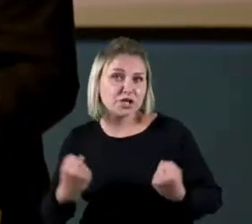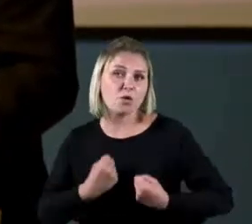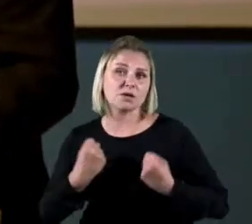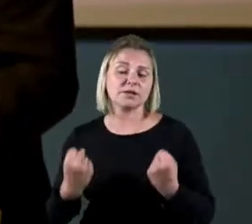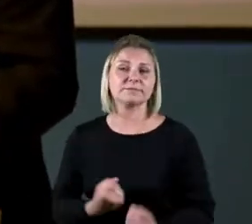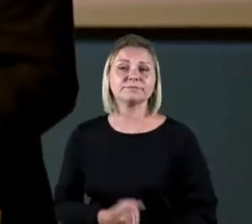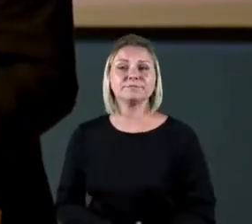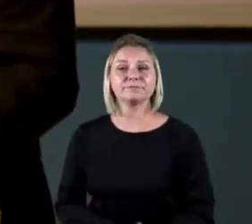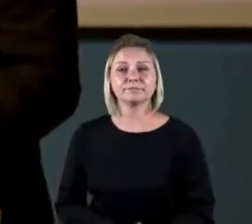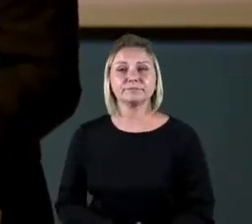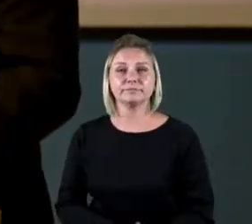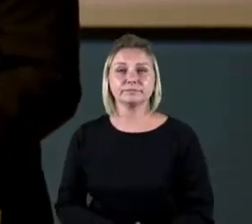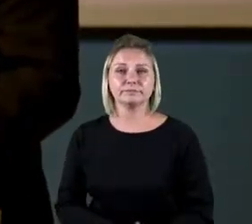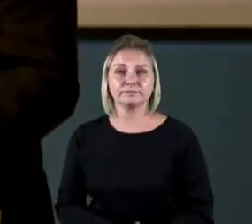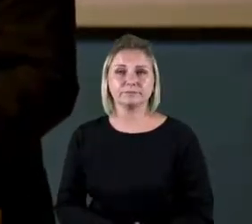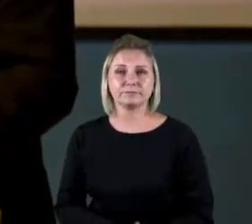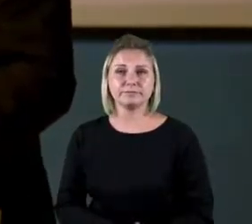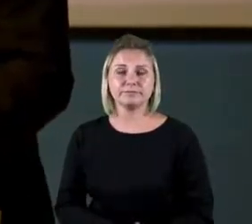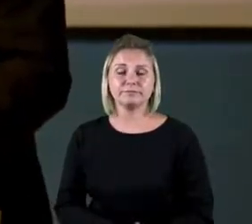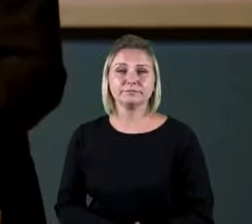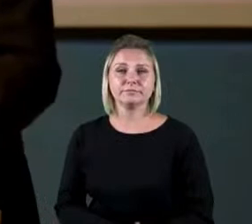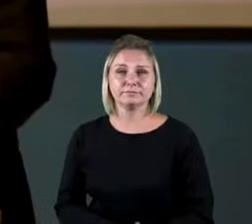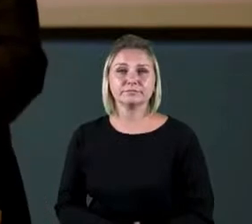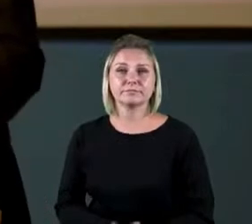Also to